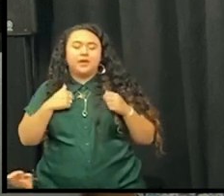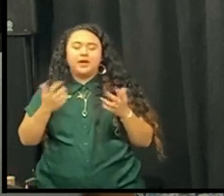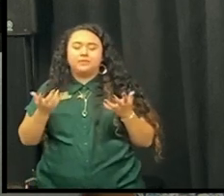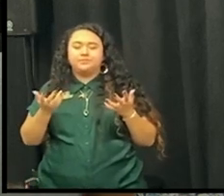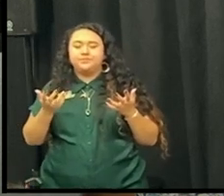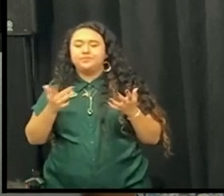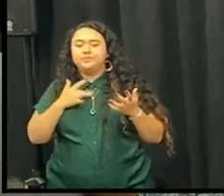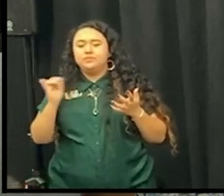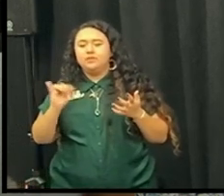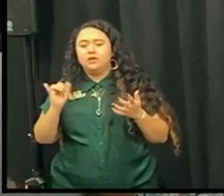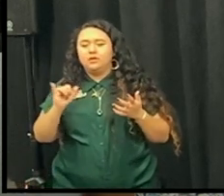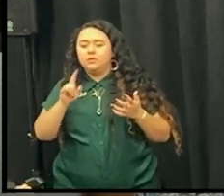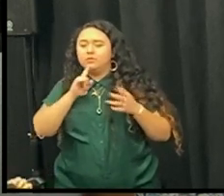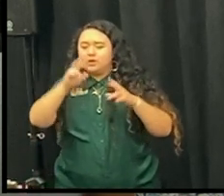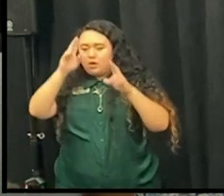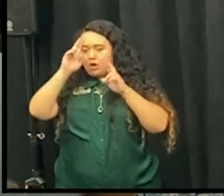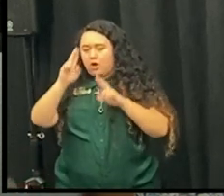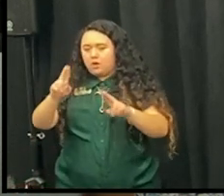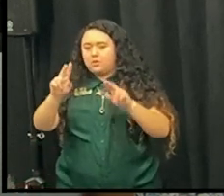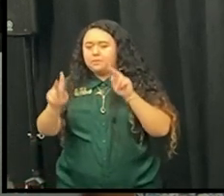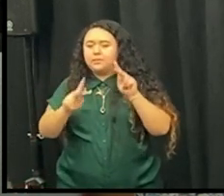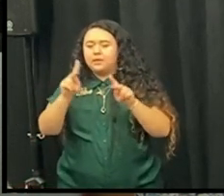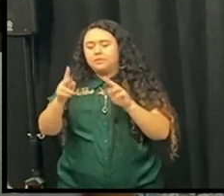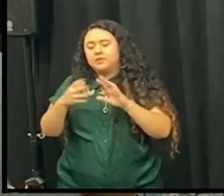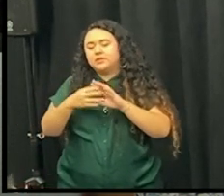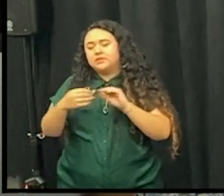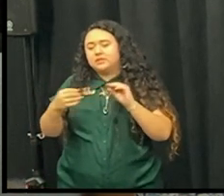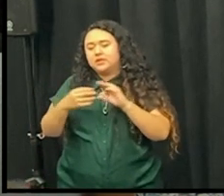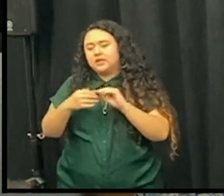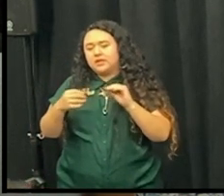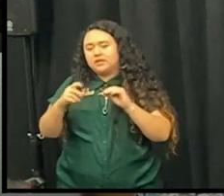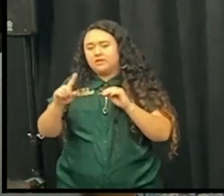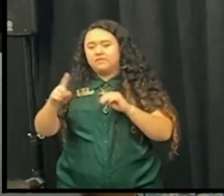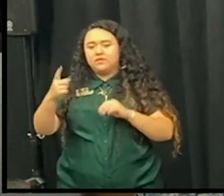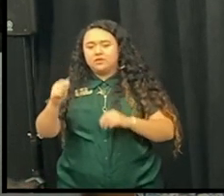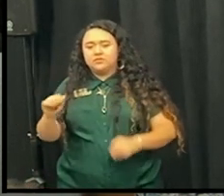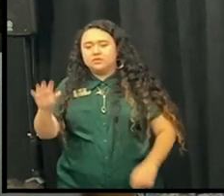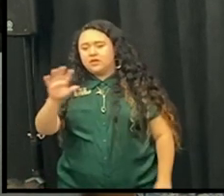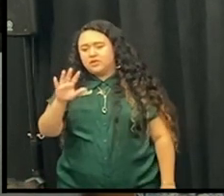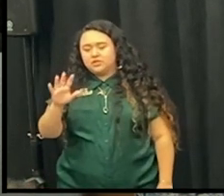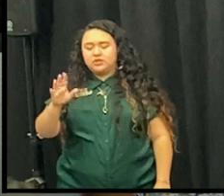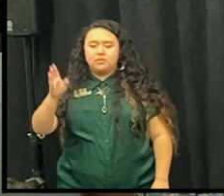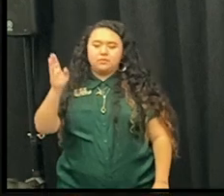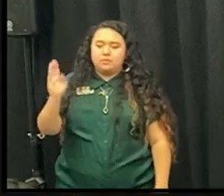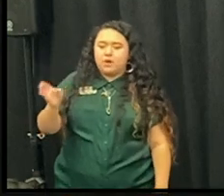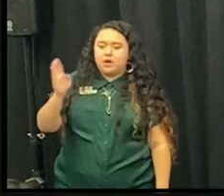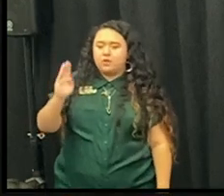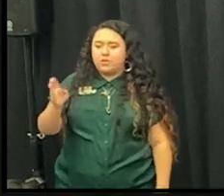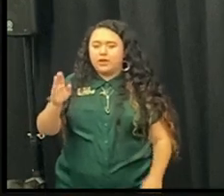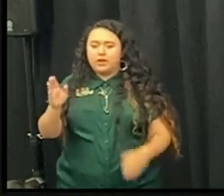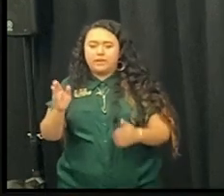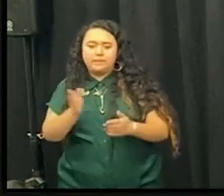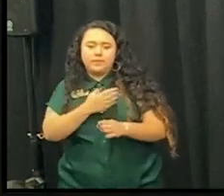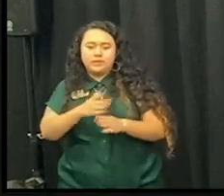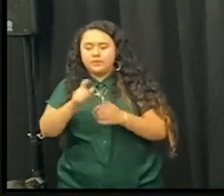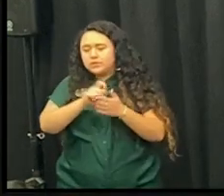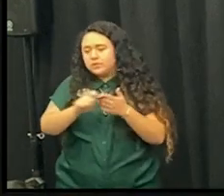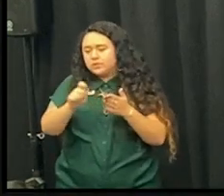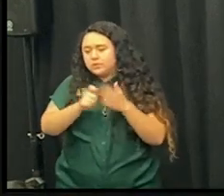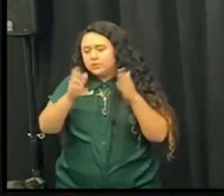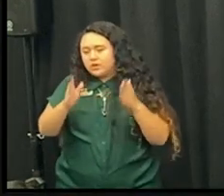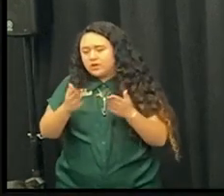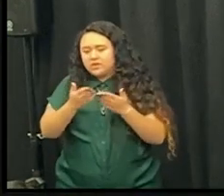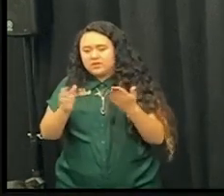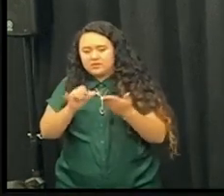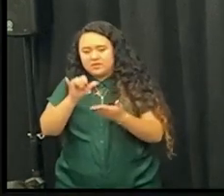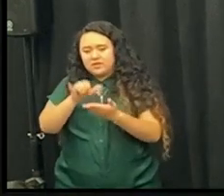I feel like really honored when people, you know, say the first Asian Broadway composer, things like that. And